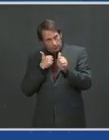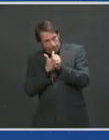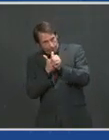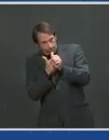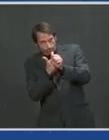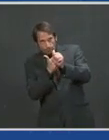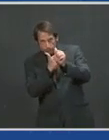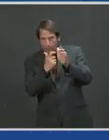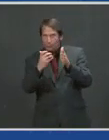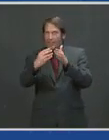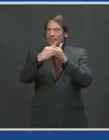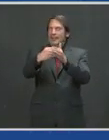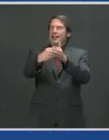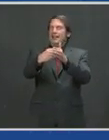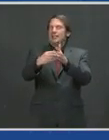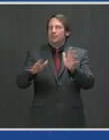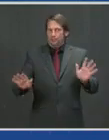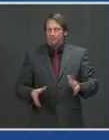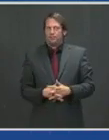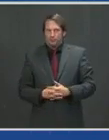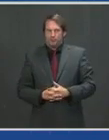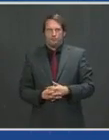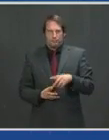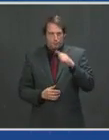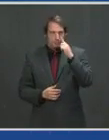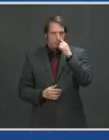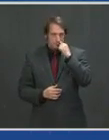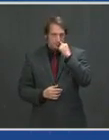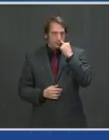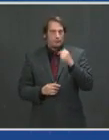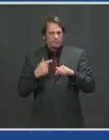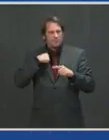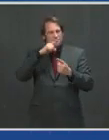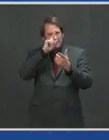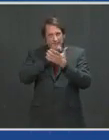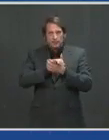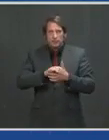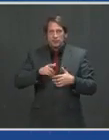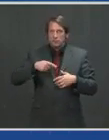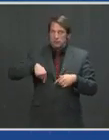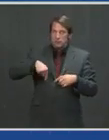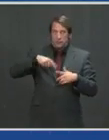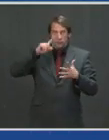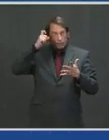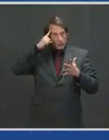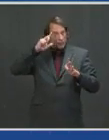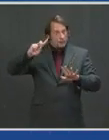I believe democracy can come through when the American people come together.